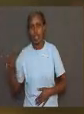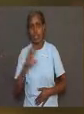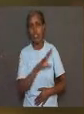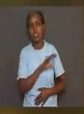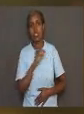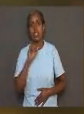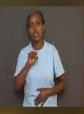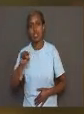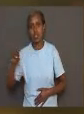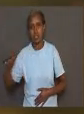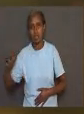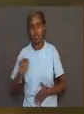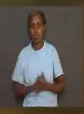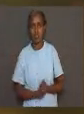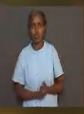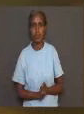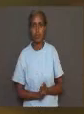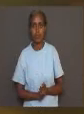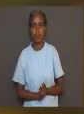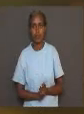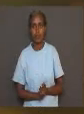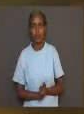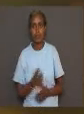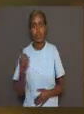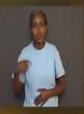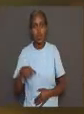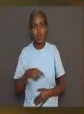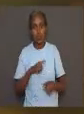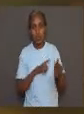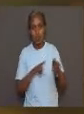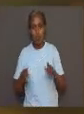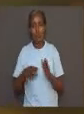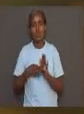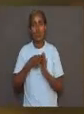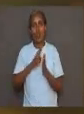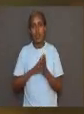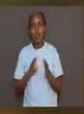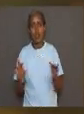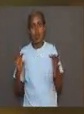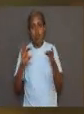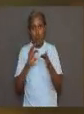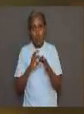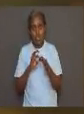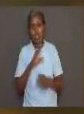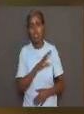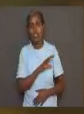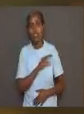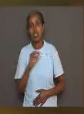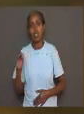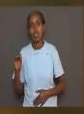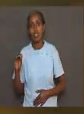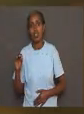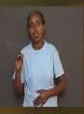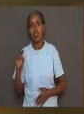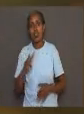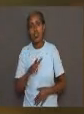and scalars. We also reviewed coordinate and column